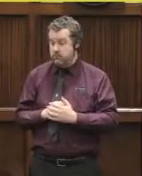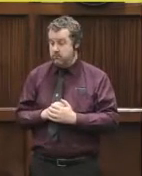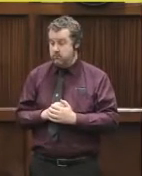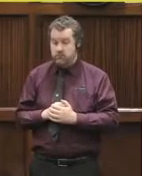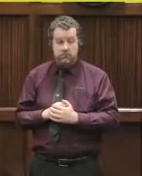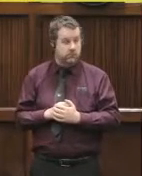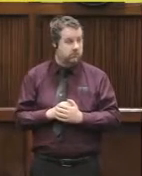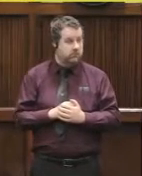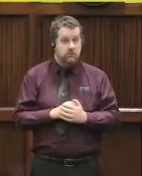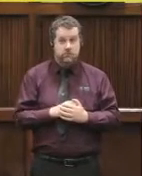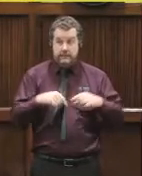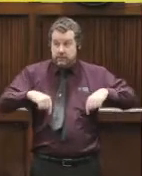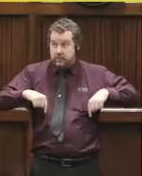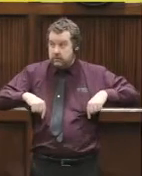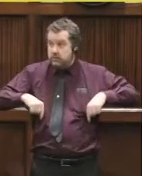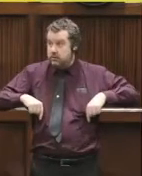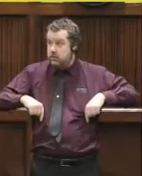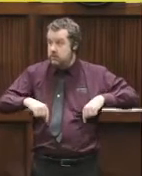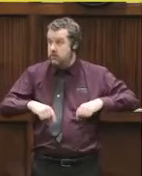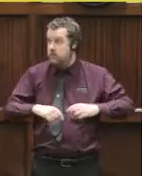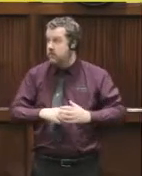Was you shocked?